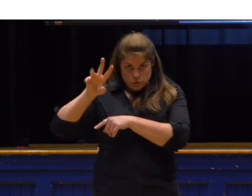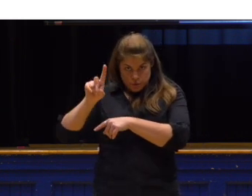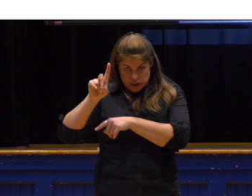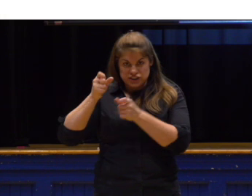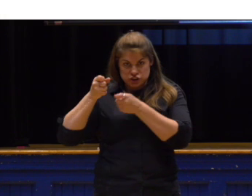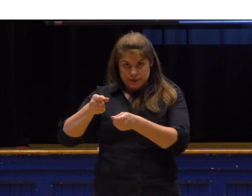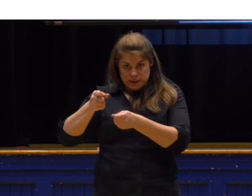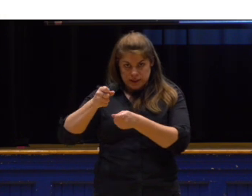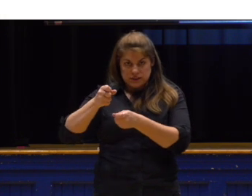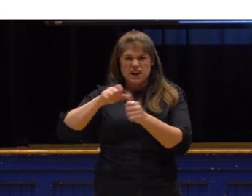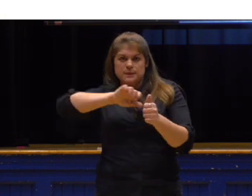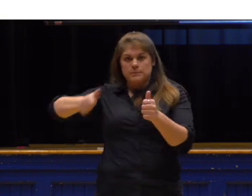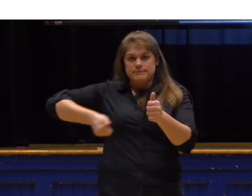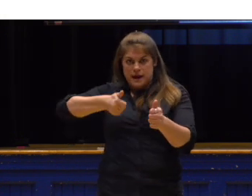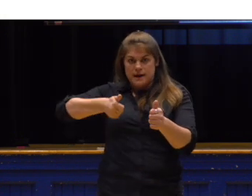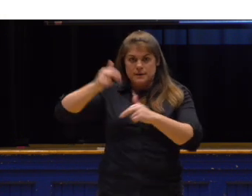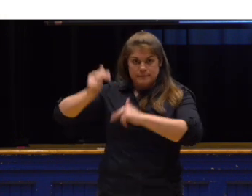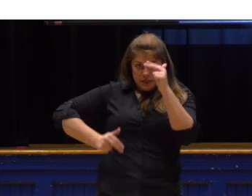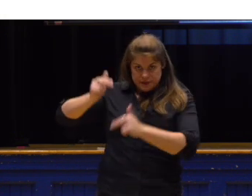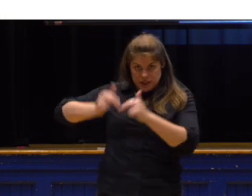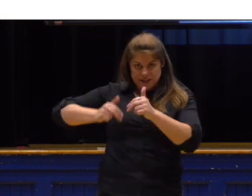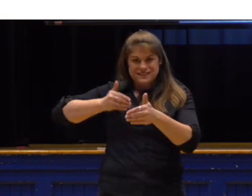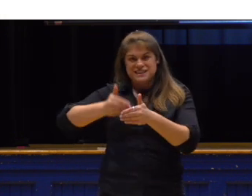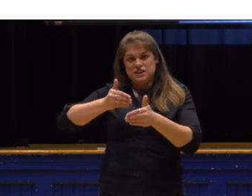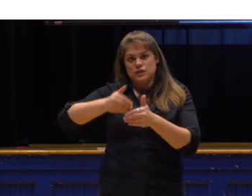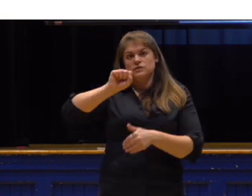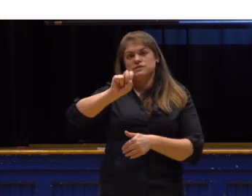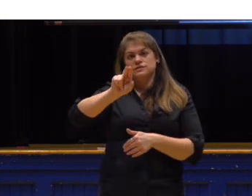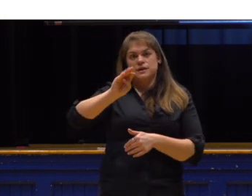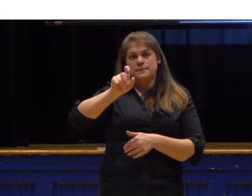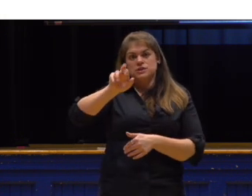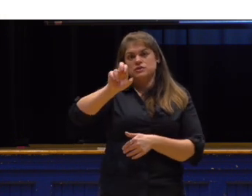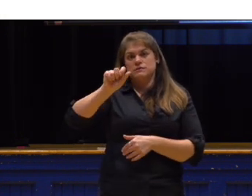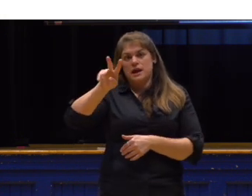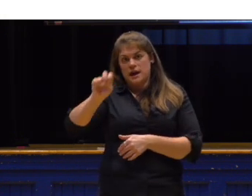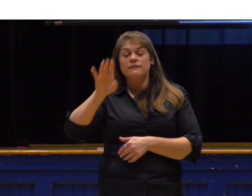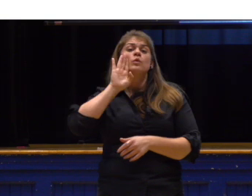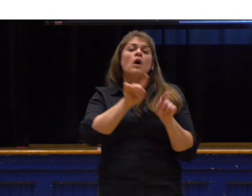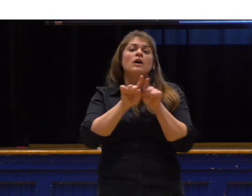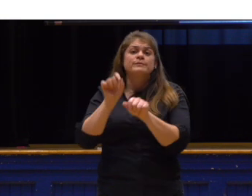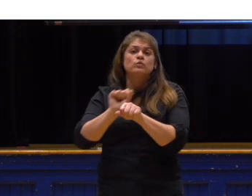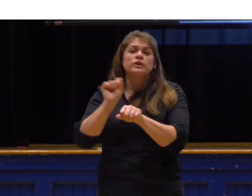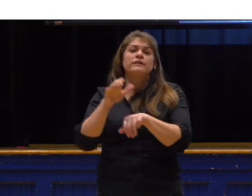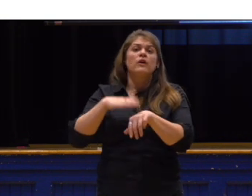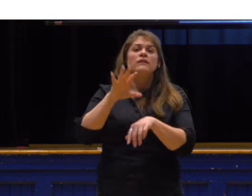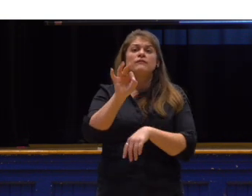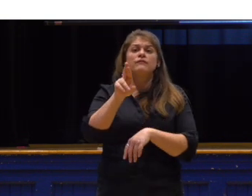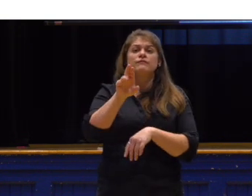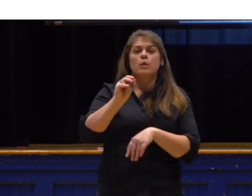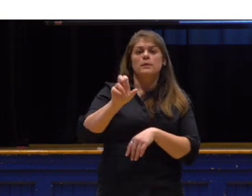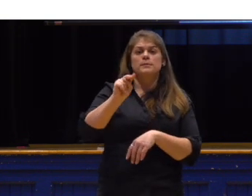backside of the buildings on Sumner Avenue. Also, we will be working on Ormond Street as